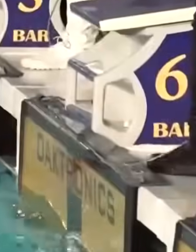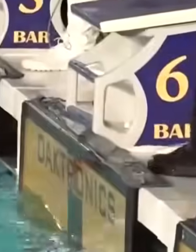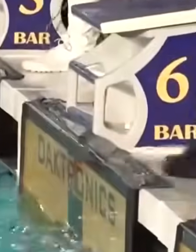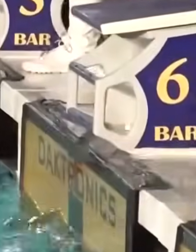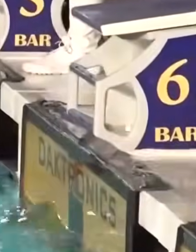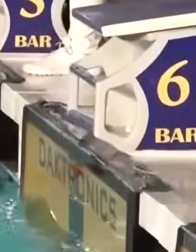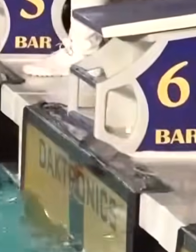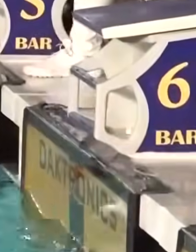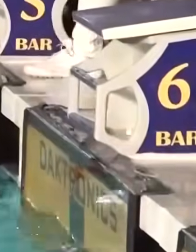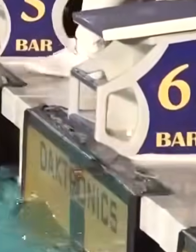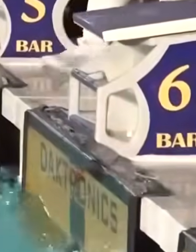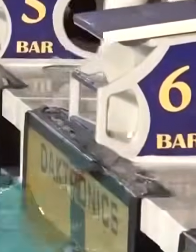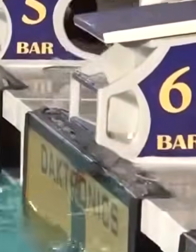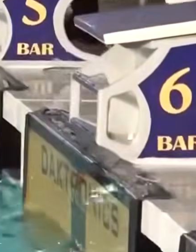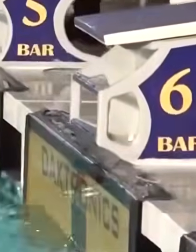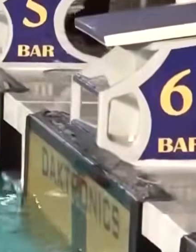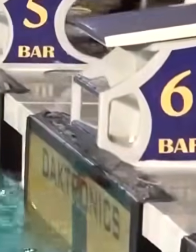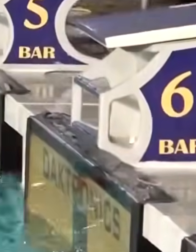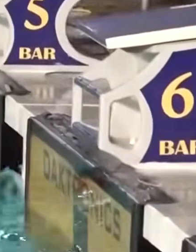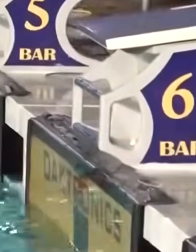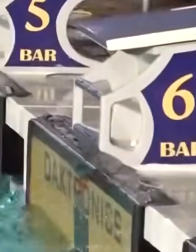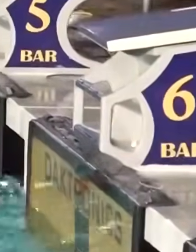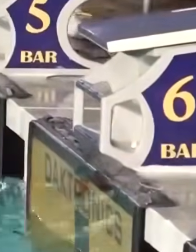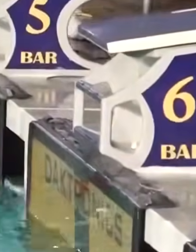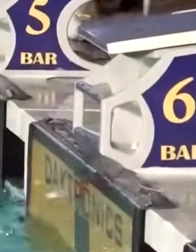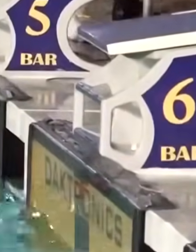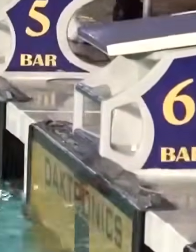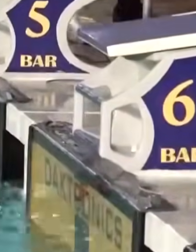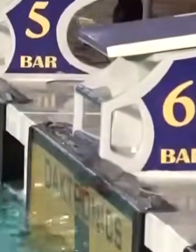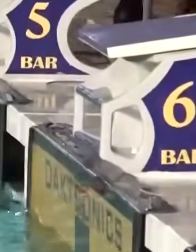seconds. Lots of action at the Wilde Aquatic